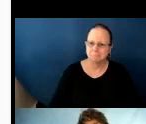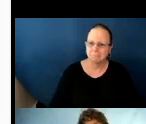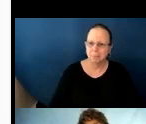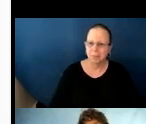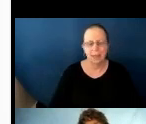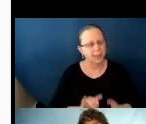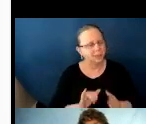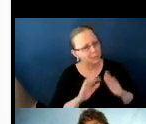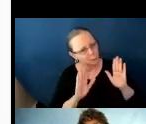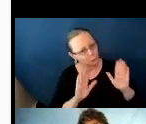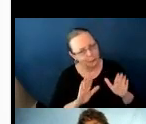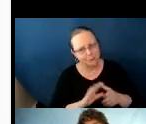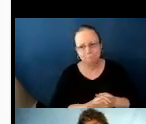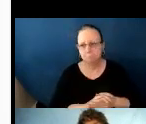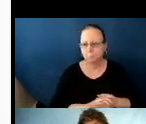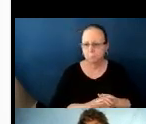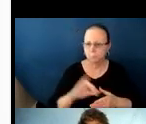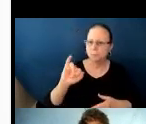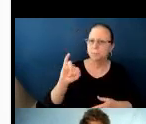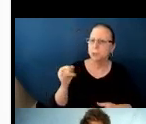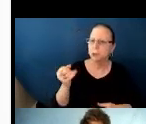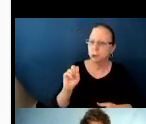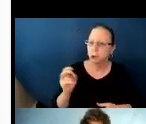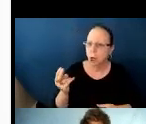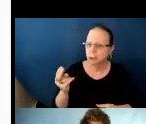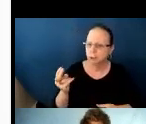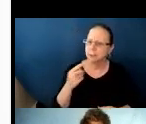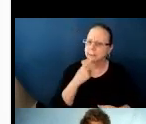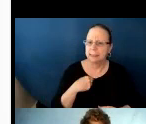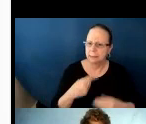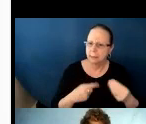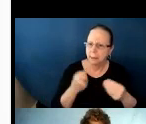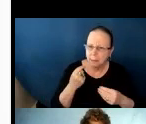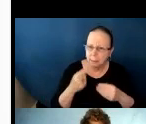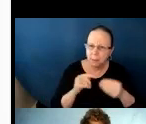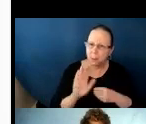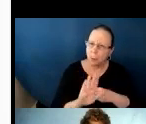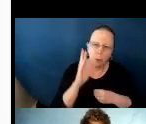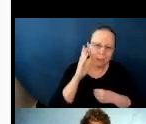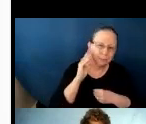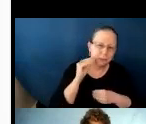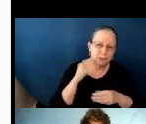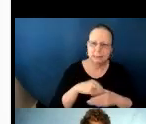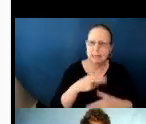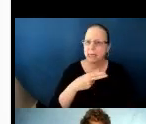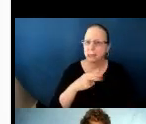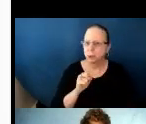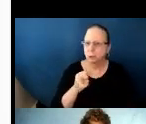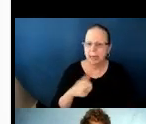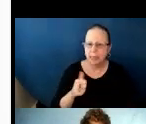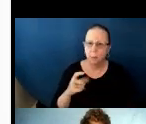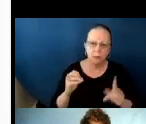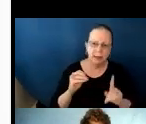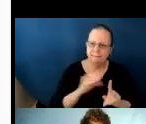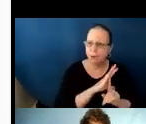That's great. And Josh, can you tell us a little bit about your experience in high school? Did anyone kind of